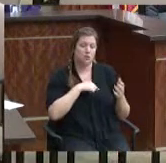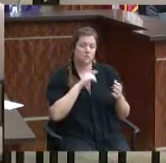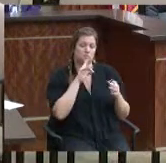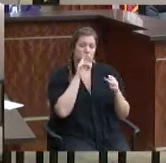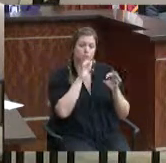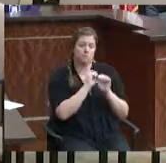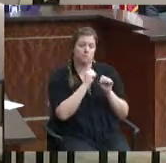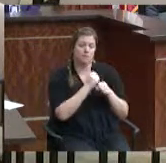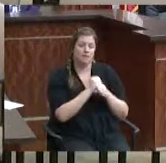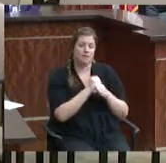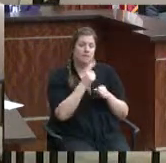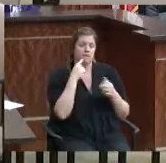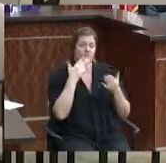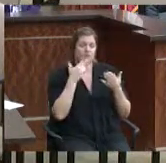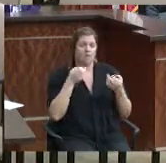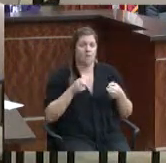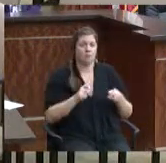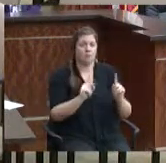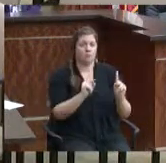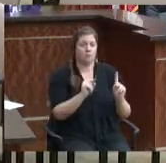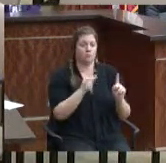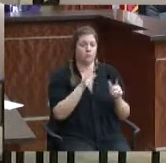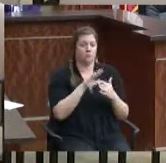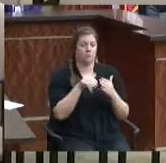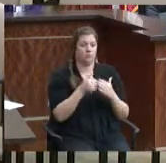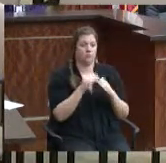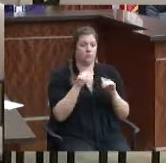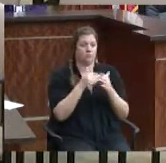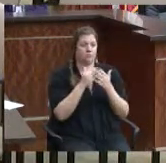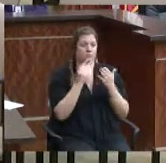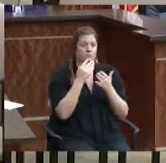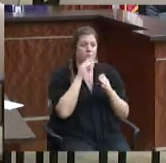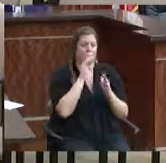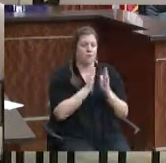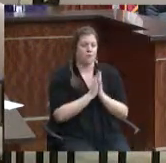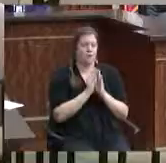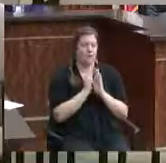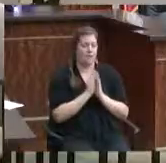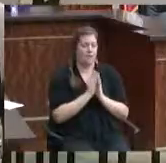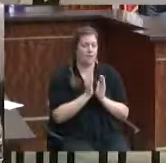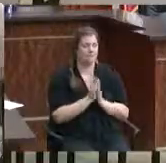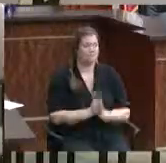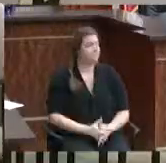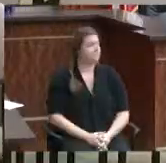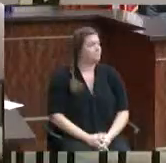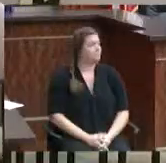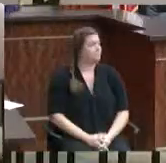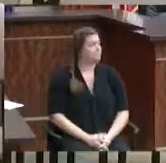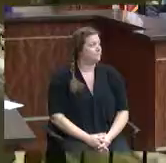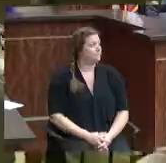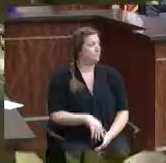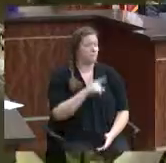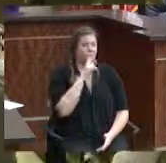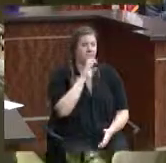this opportunity, for his precious name and all that is holy to you that we pray. Amen.